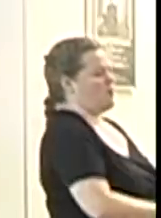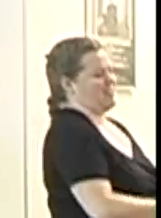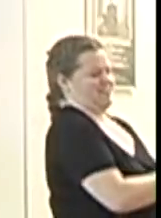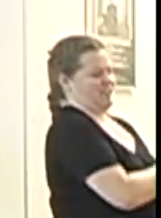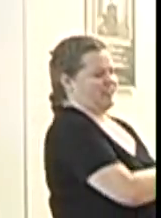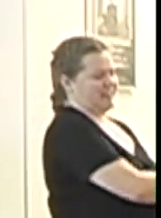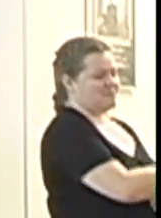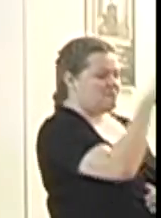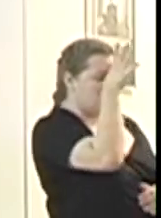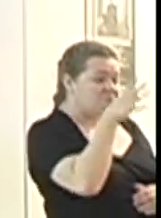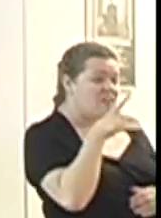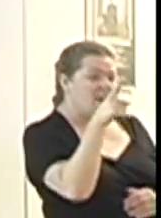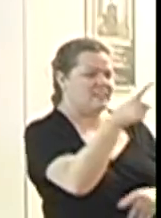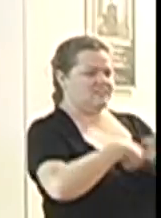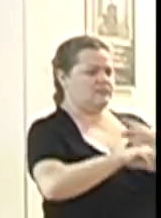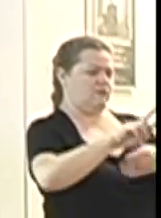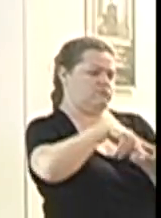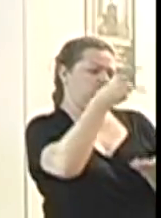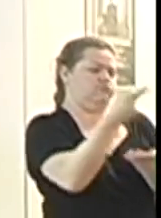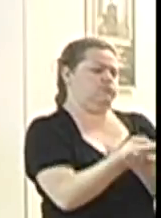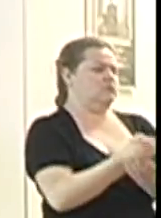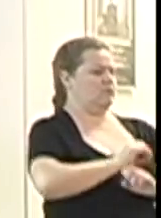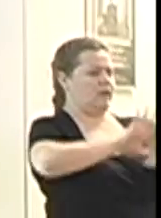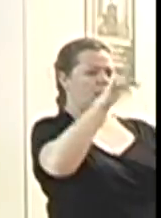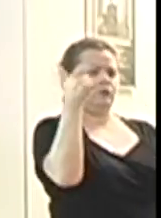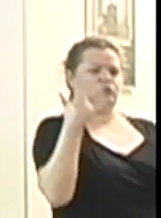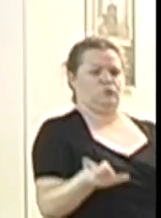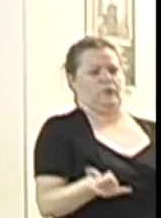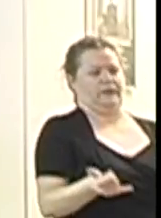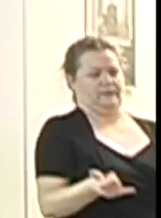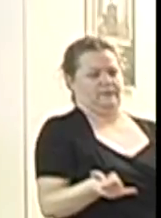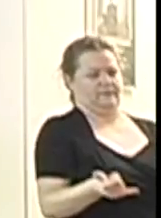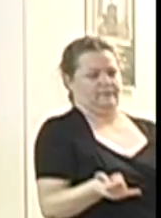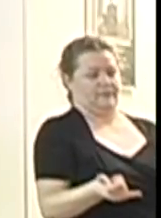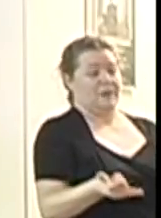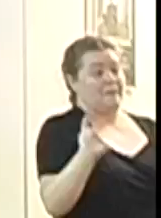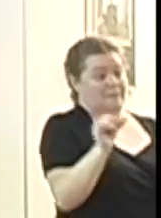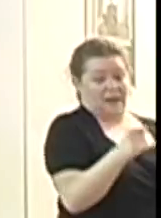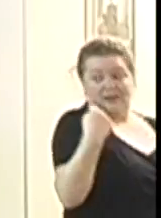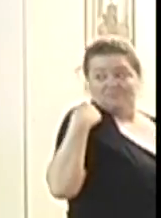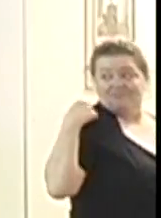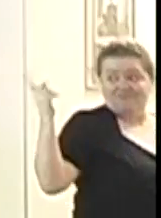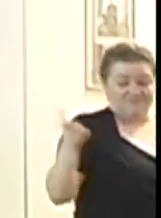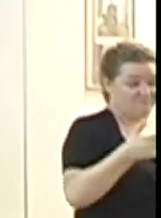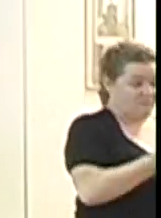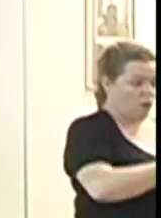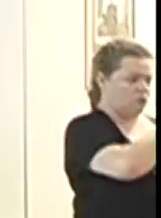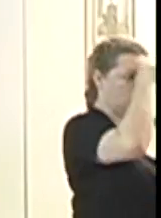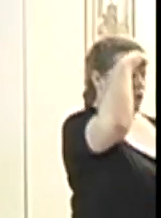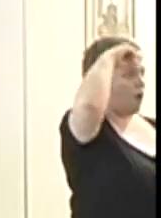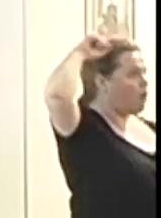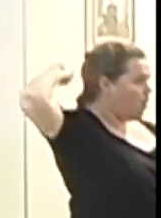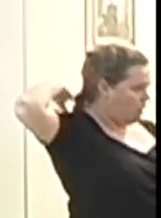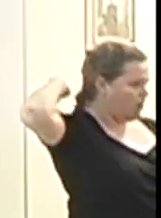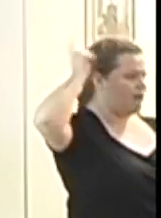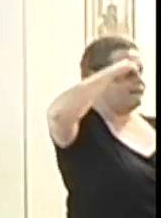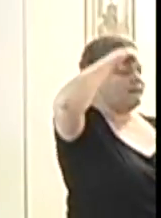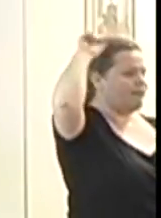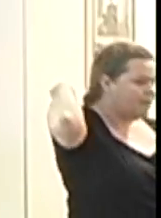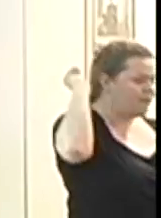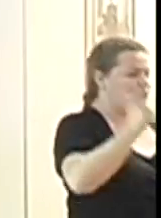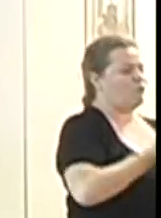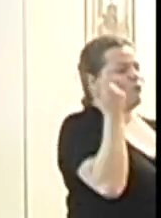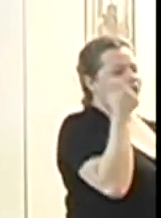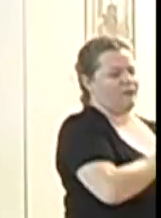target. Now for black, again, the child does the same thing. That is, adds repetition. So